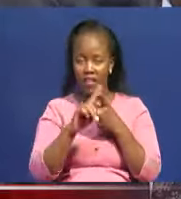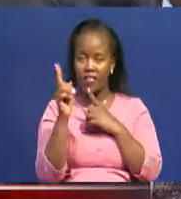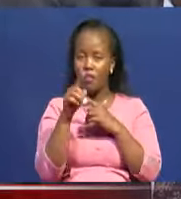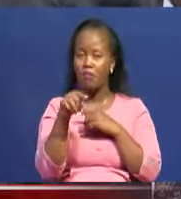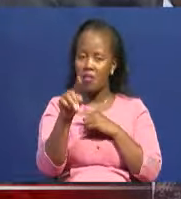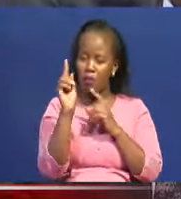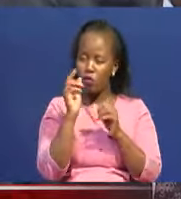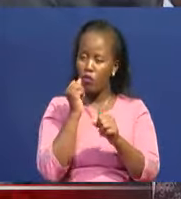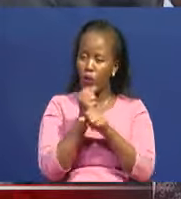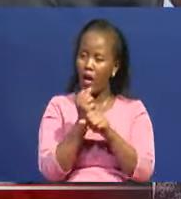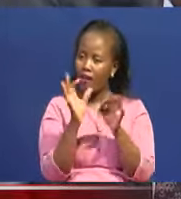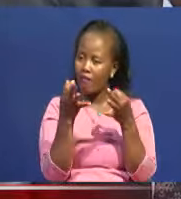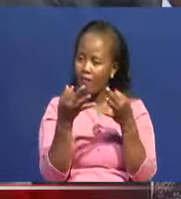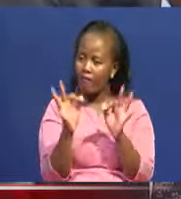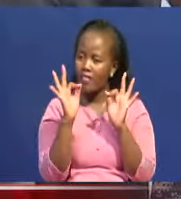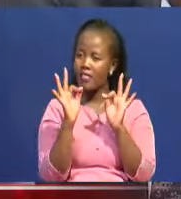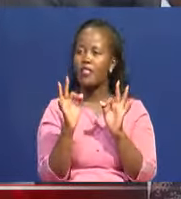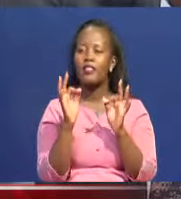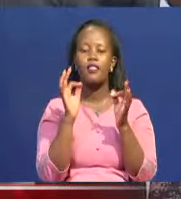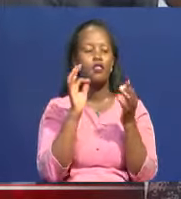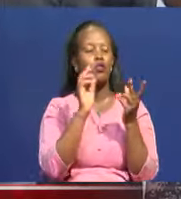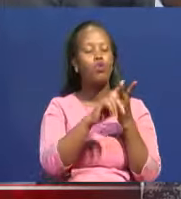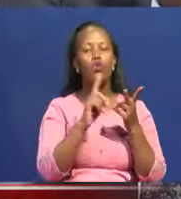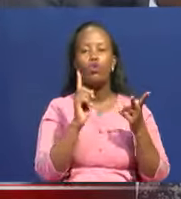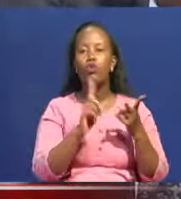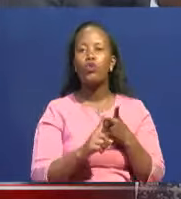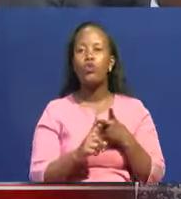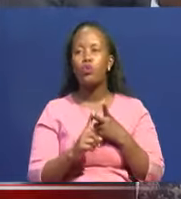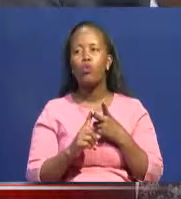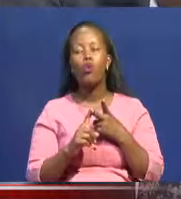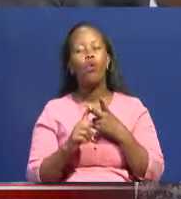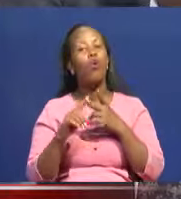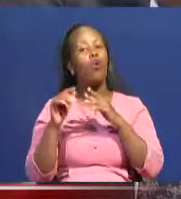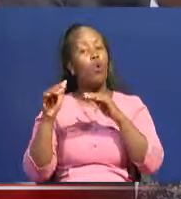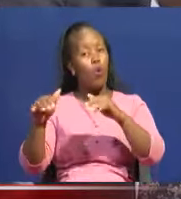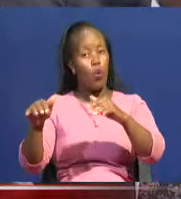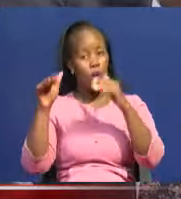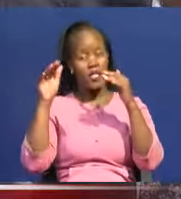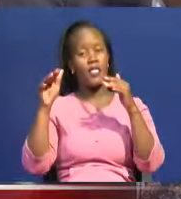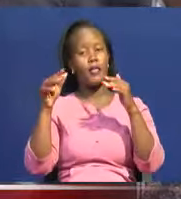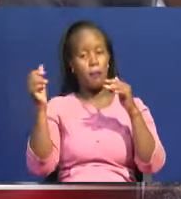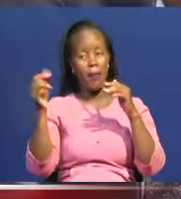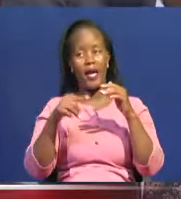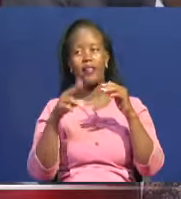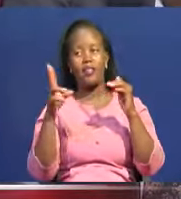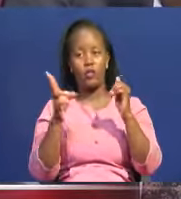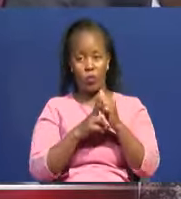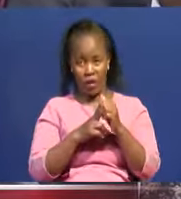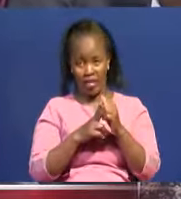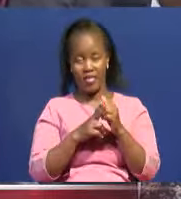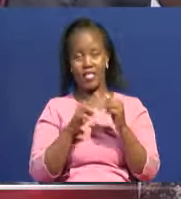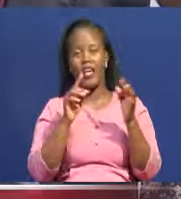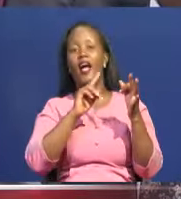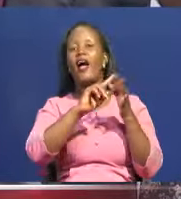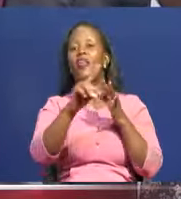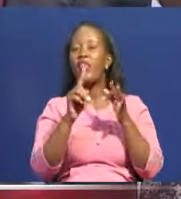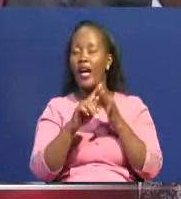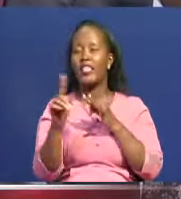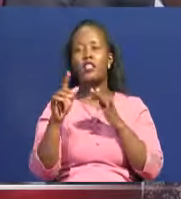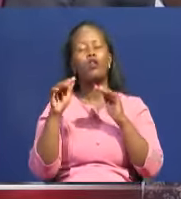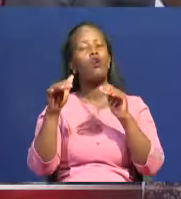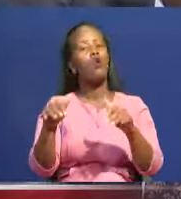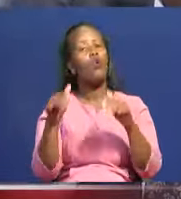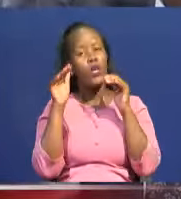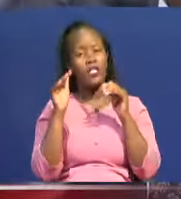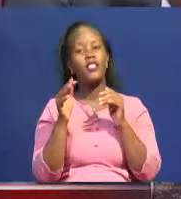free. Two, they wait for July. They were told that they wait to